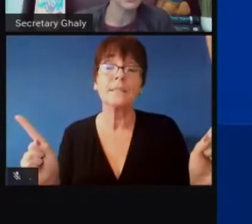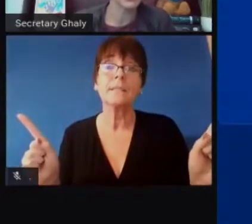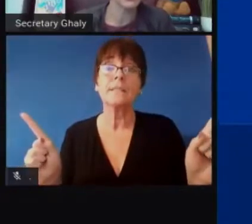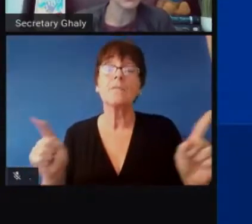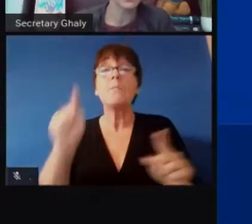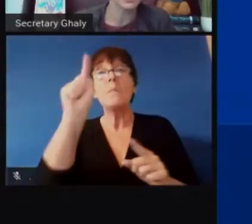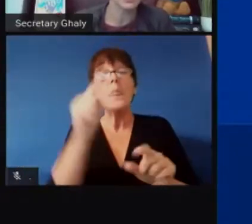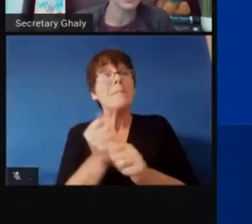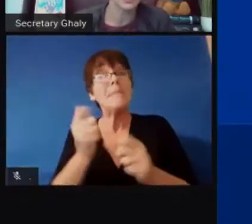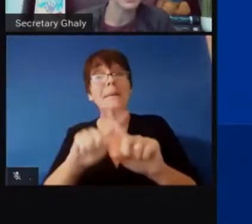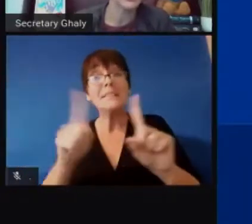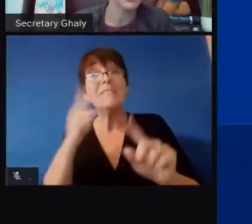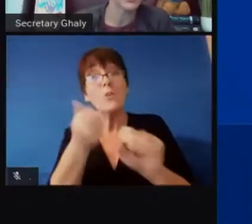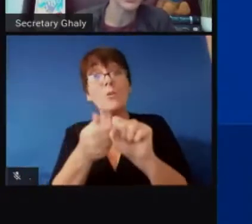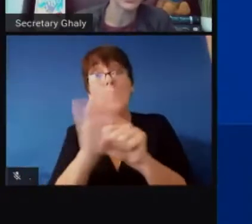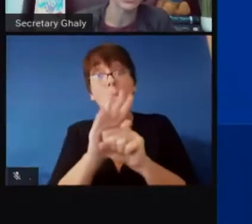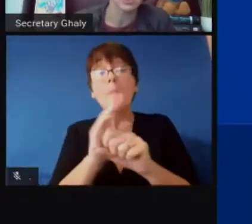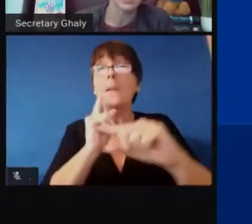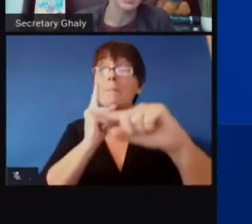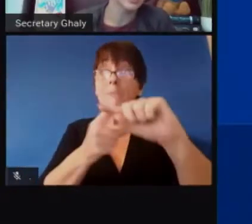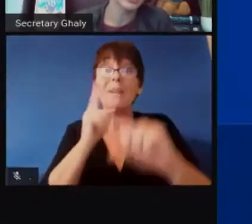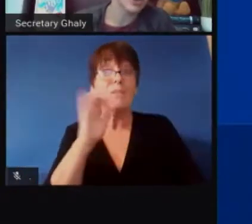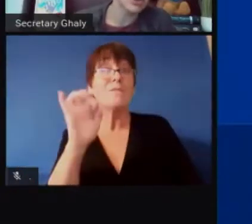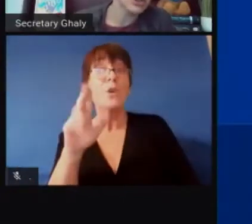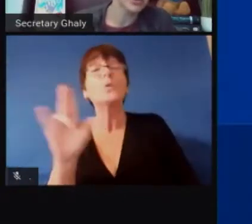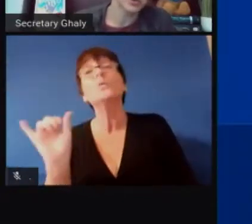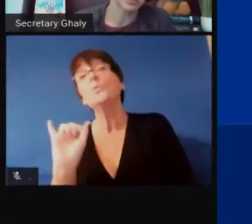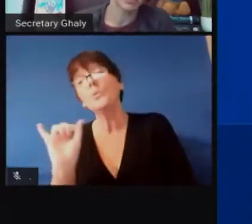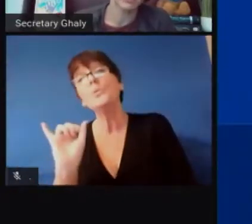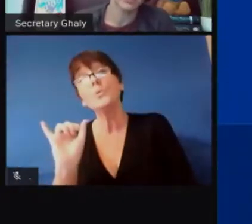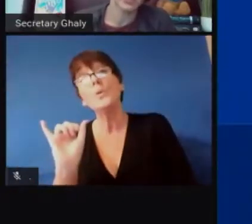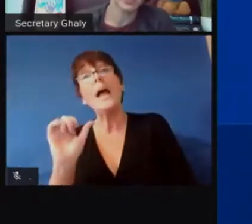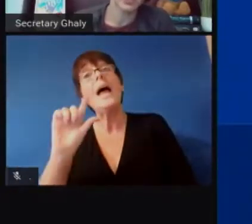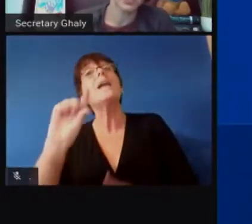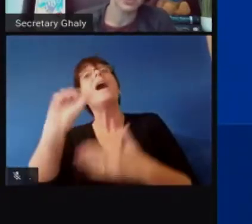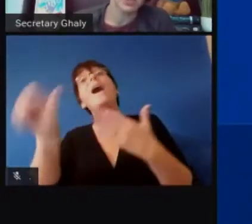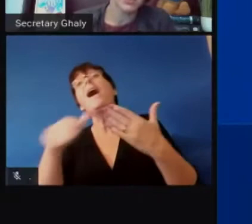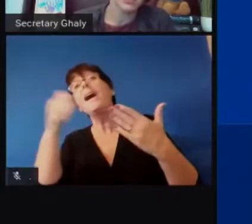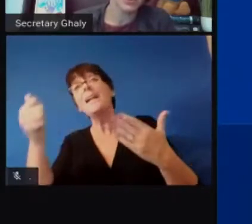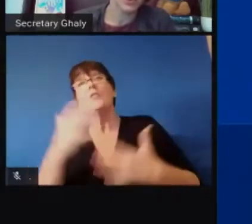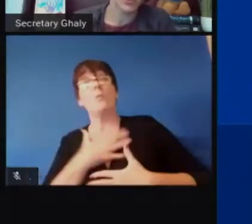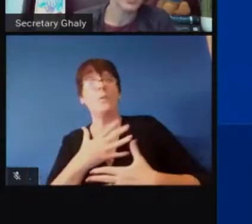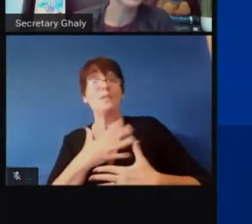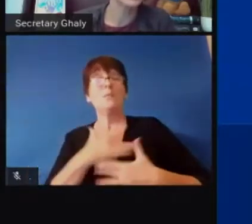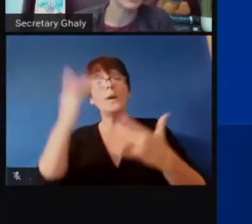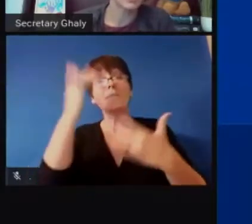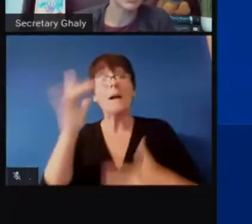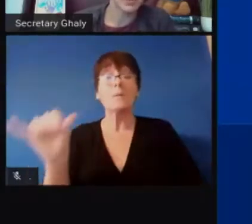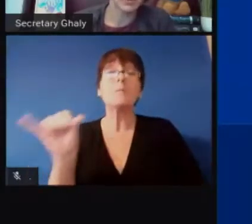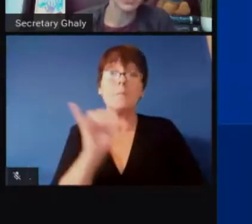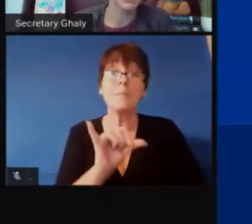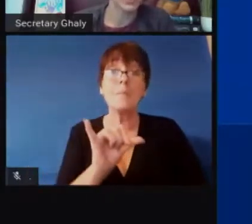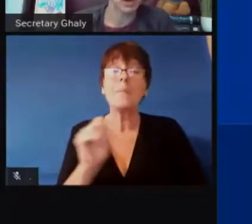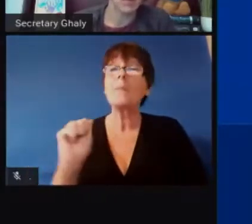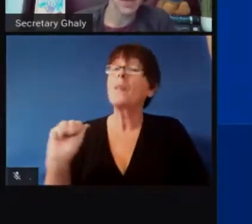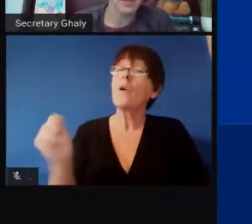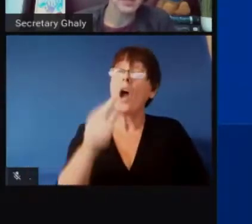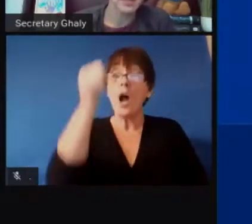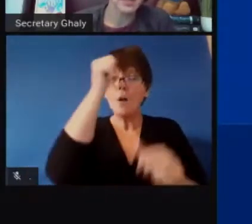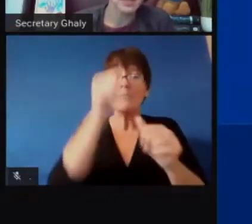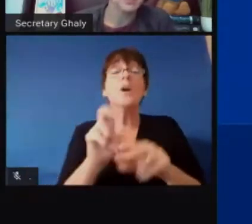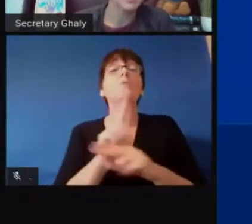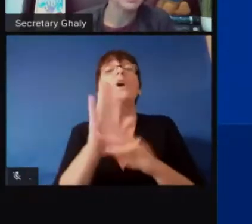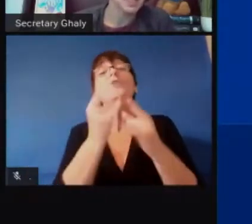these make a big difference for COVID-19 and for flu, and actually all other respiratory viruses too. So as we all remember to wear